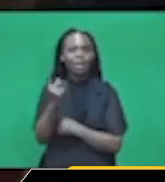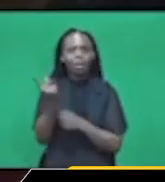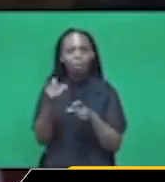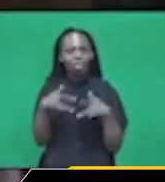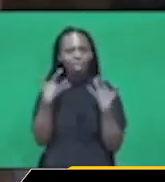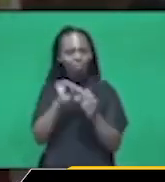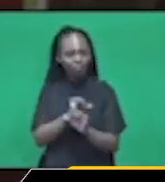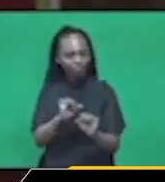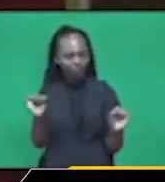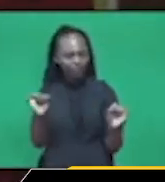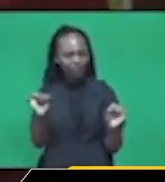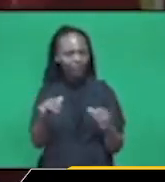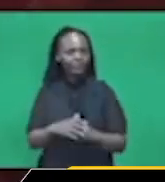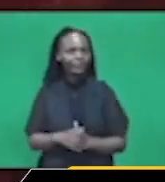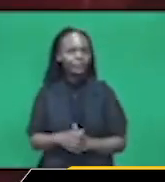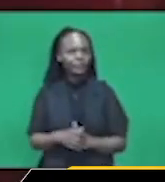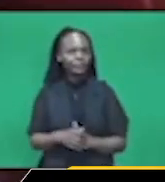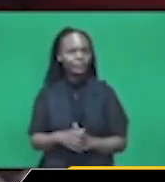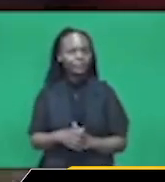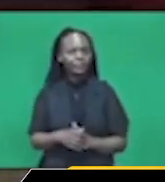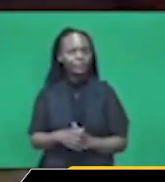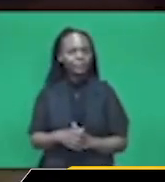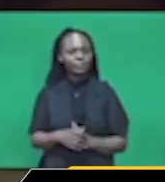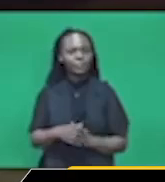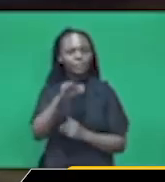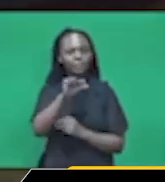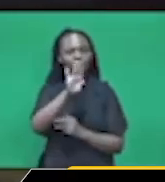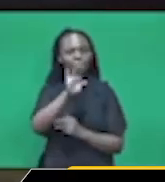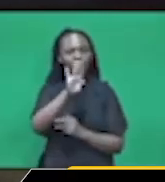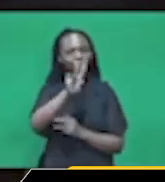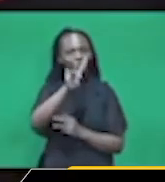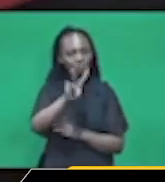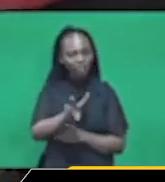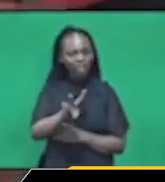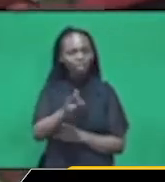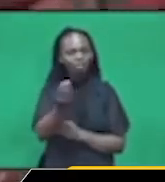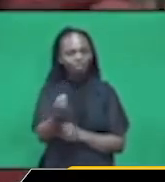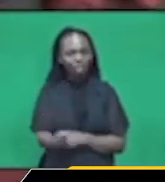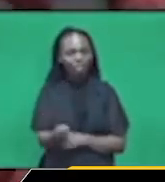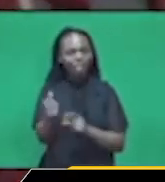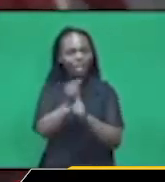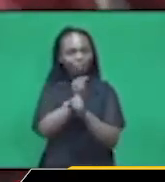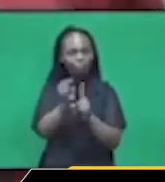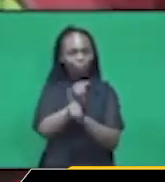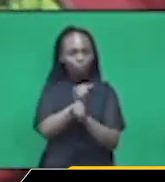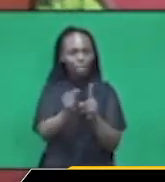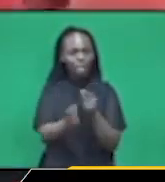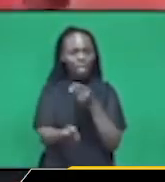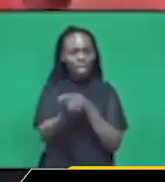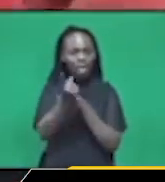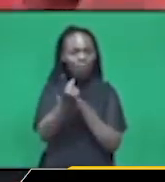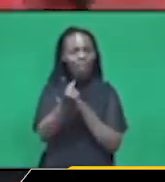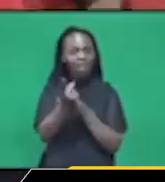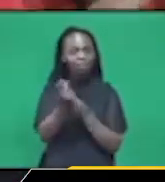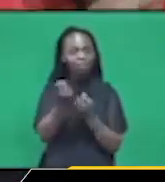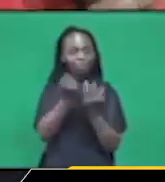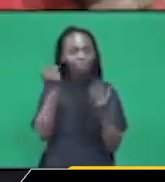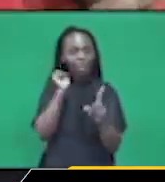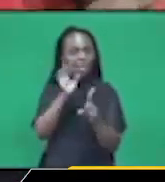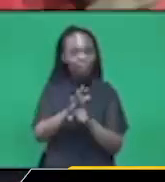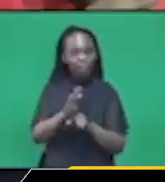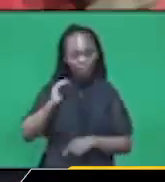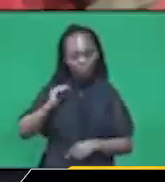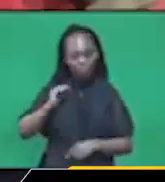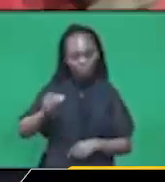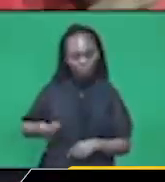While the GBV and child abuse make the living reality of working class women and children